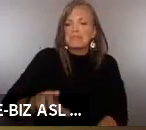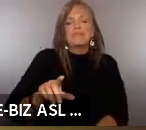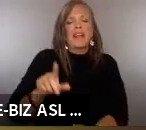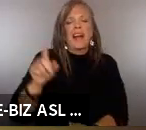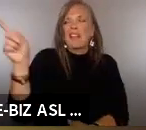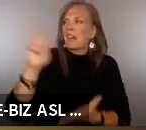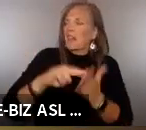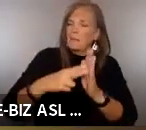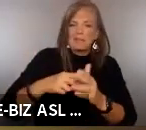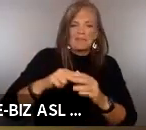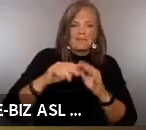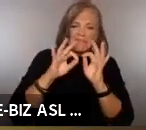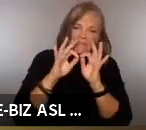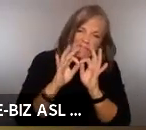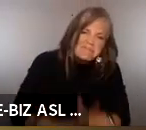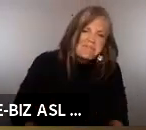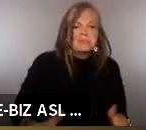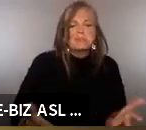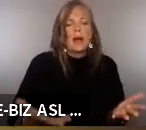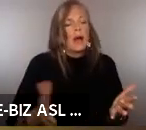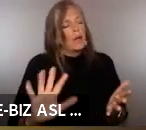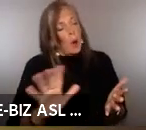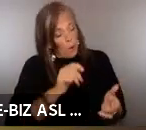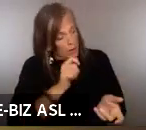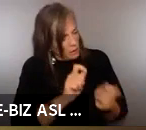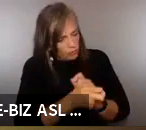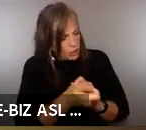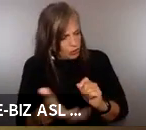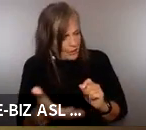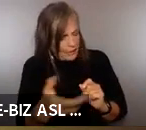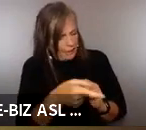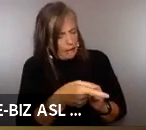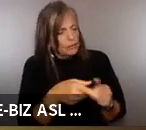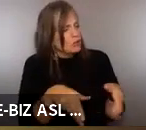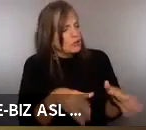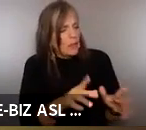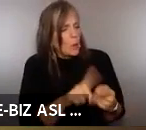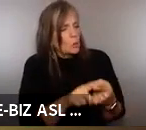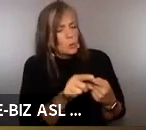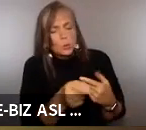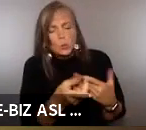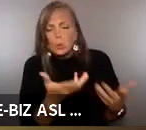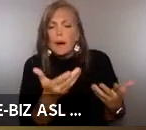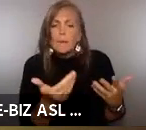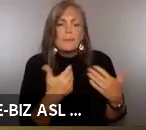doesn't change anything. It just allows you to have some kind of